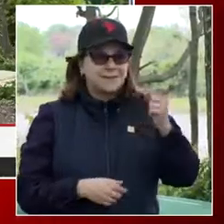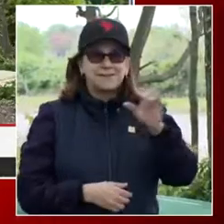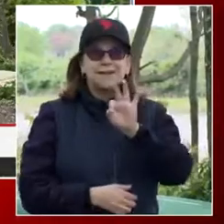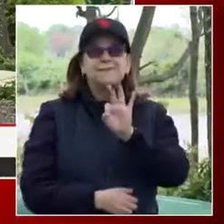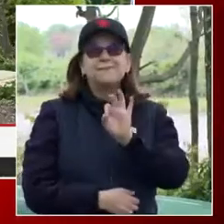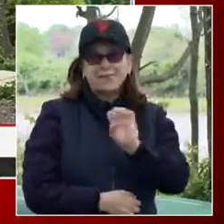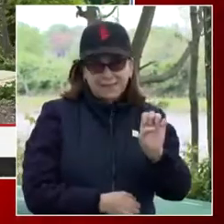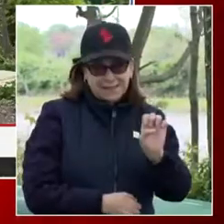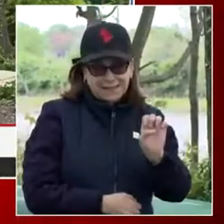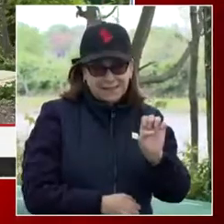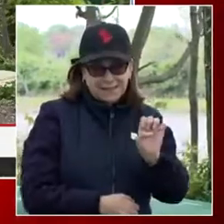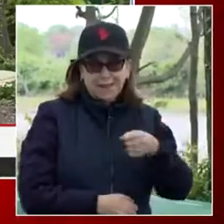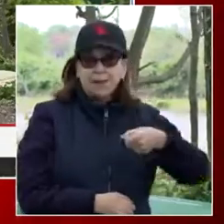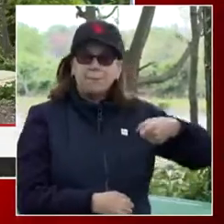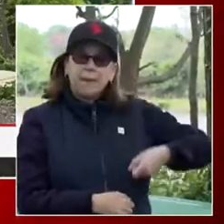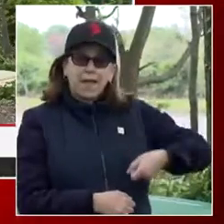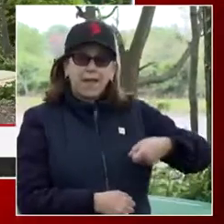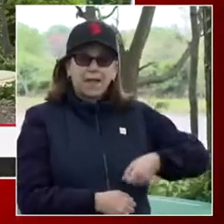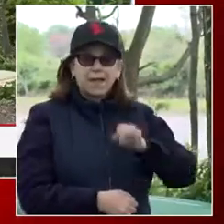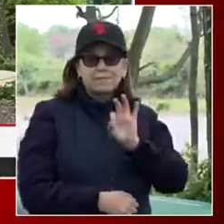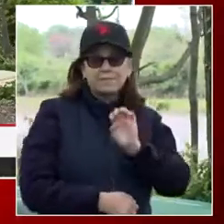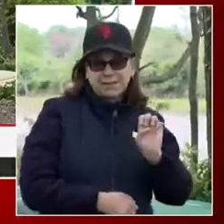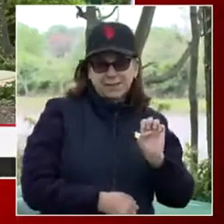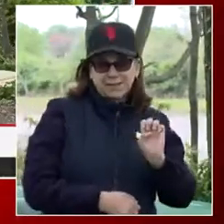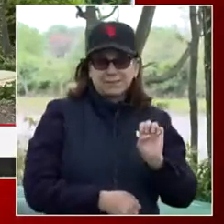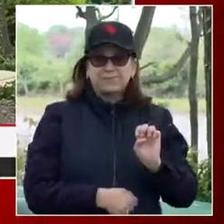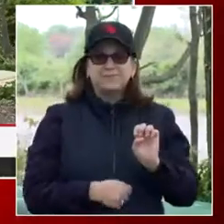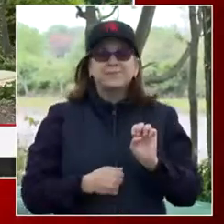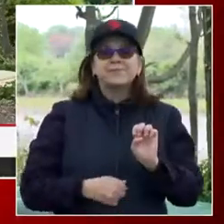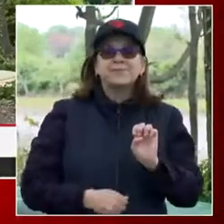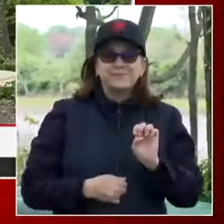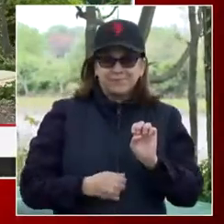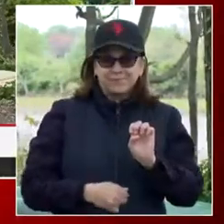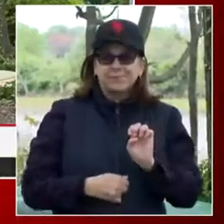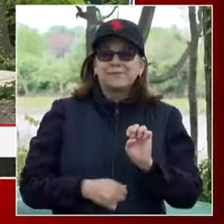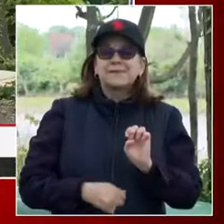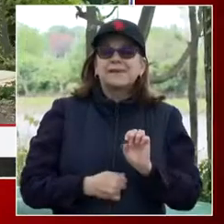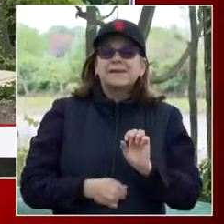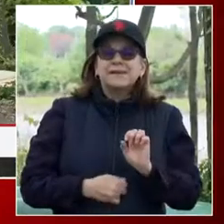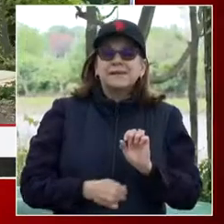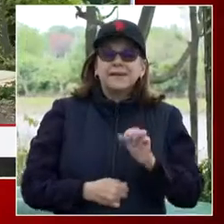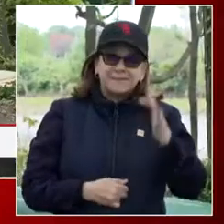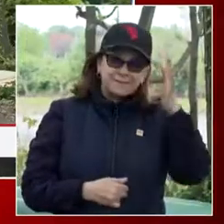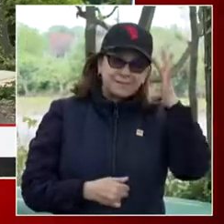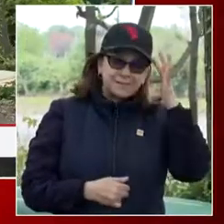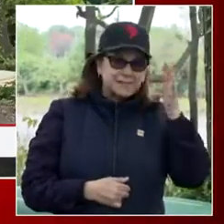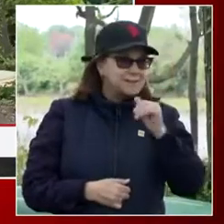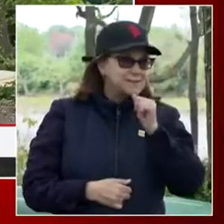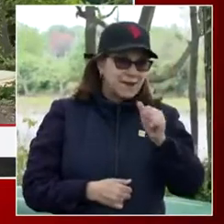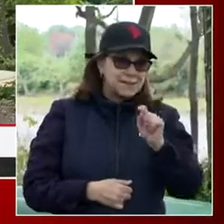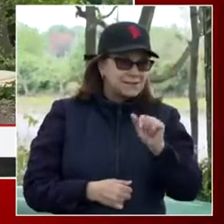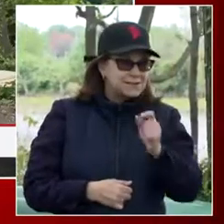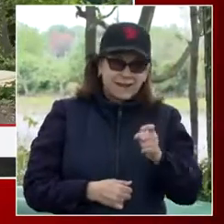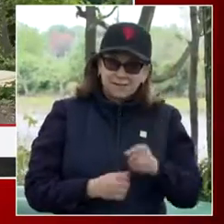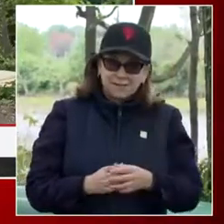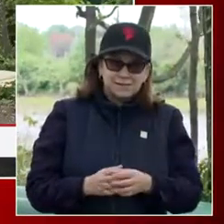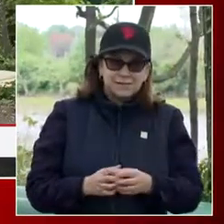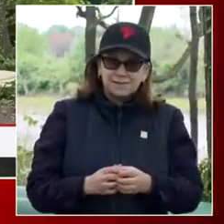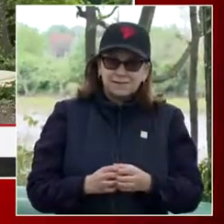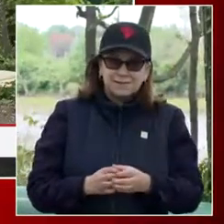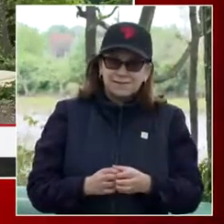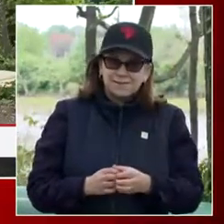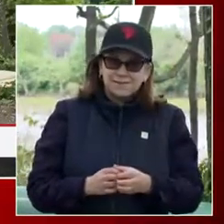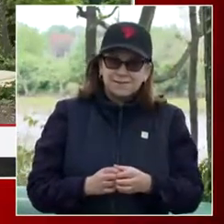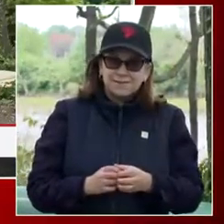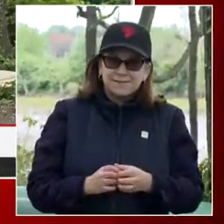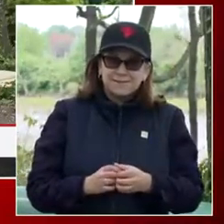fee, and because it's even the 5 cents is not taxed to the merchants. And so we raise